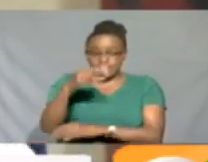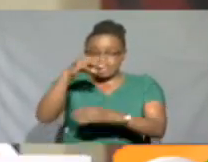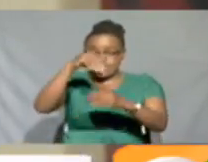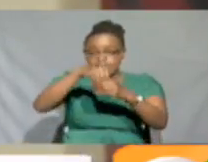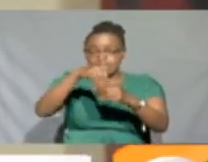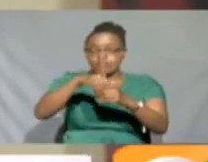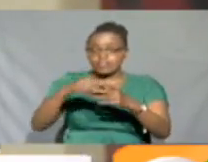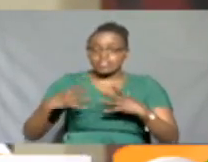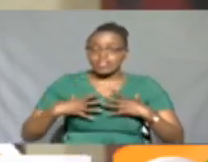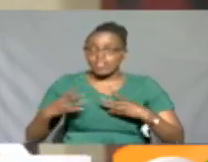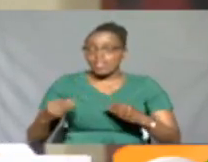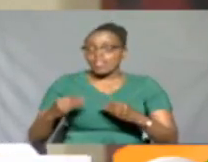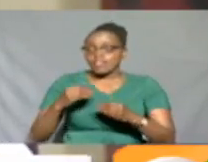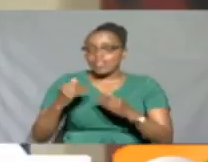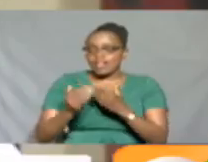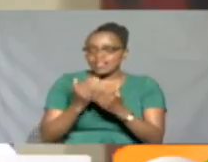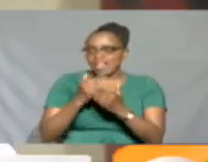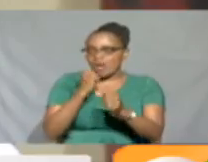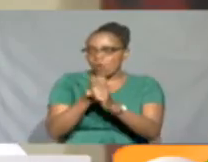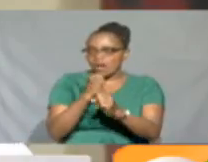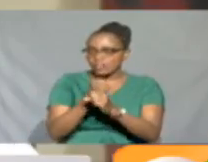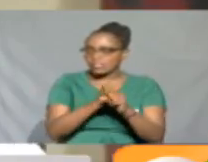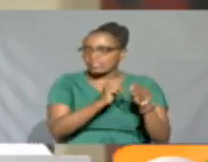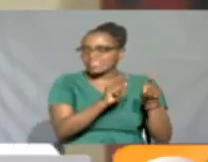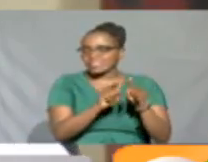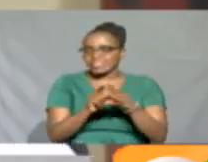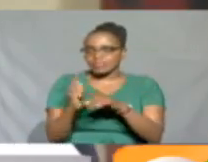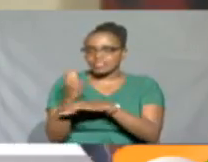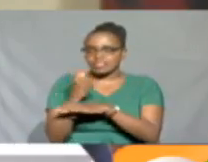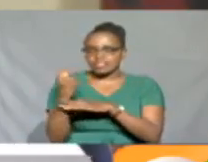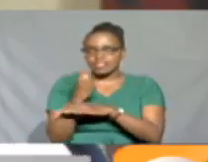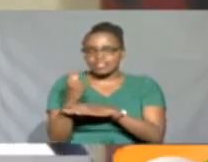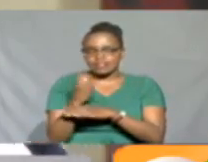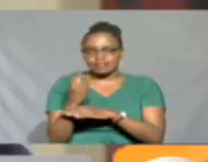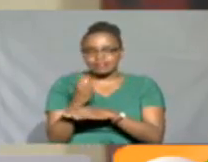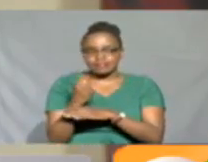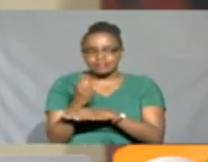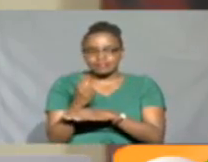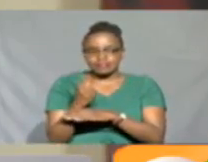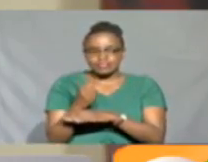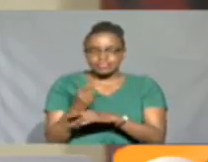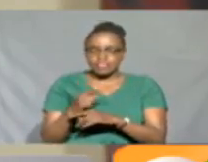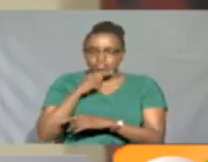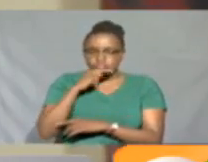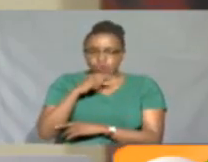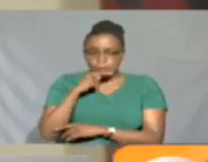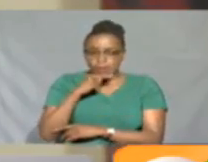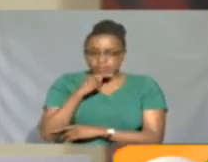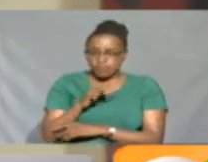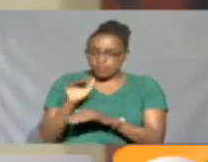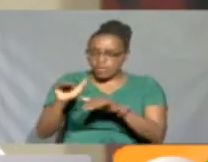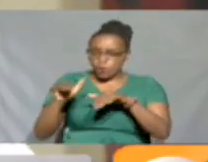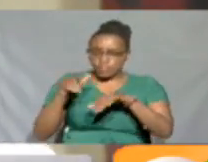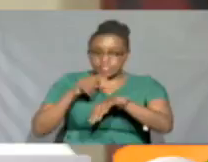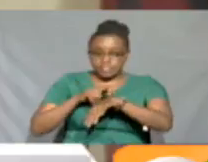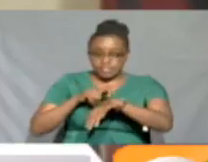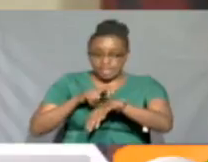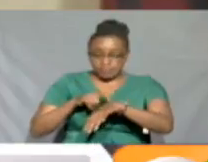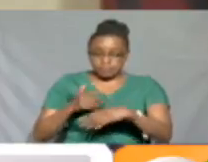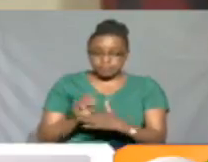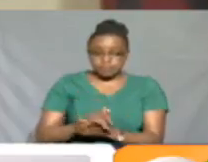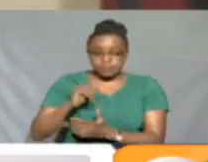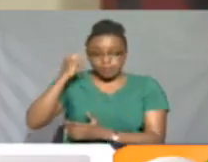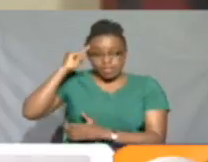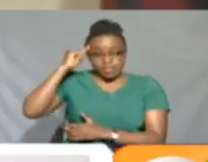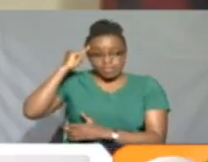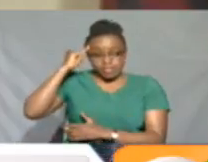invest in the healthcare workers, train them. I would push this comment towards the waiting time. I